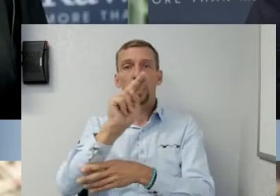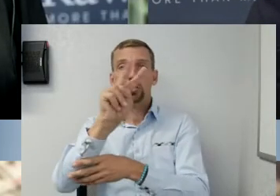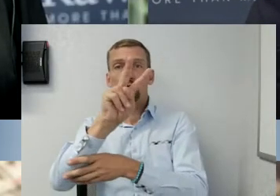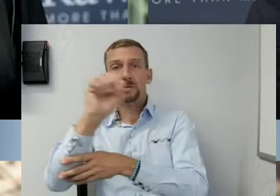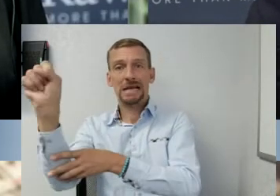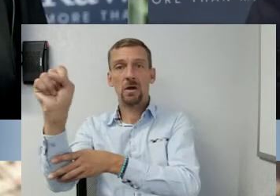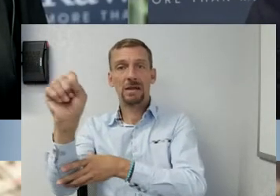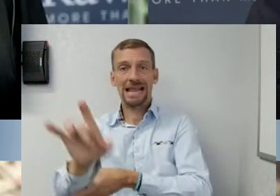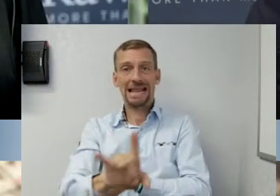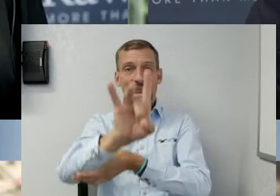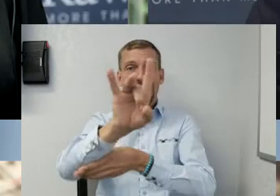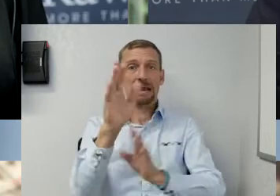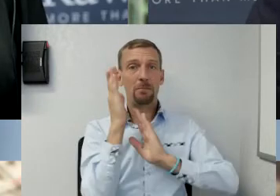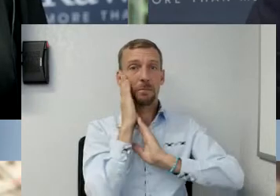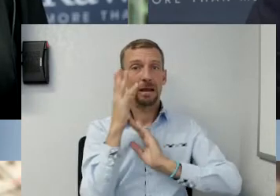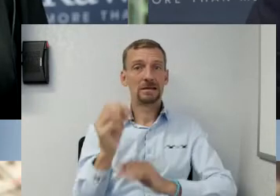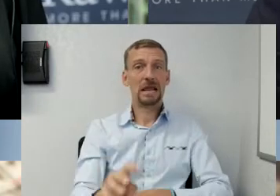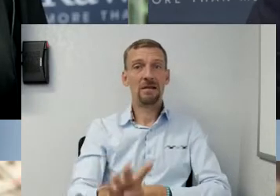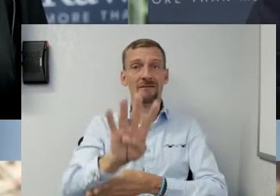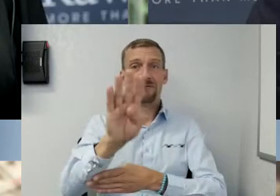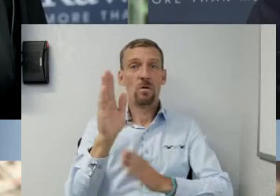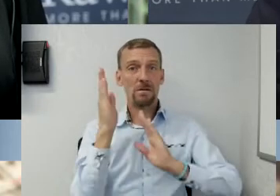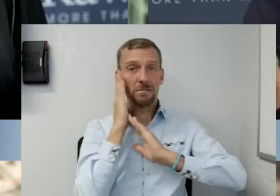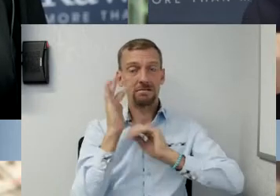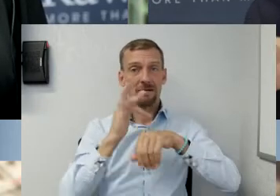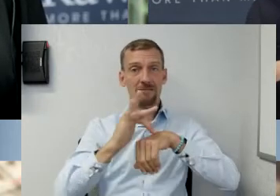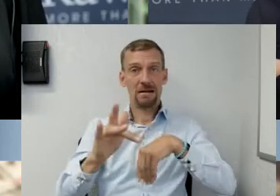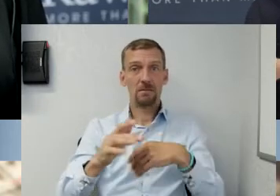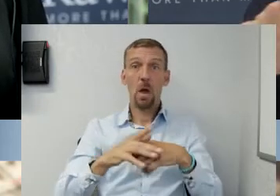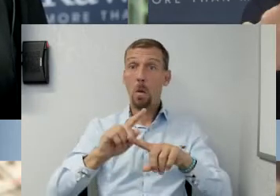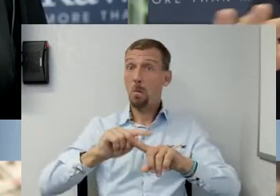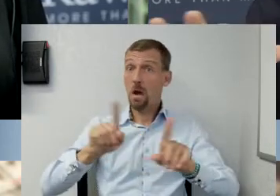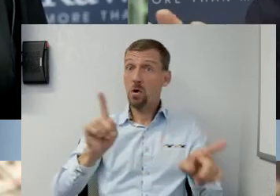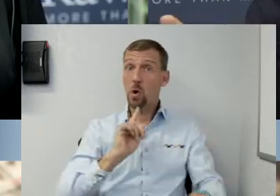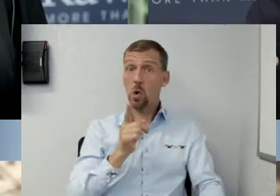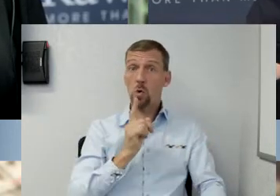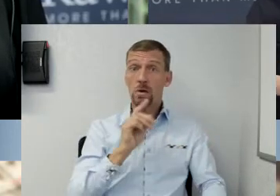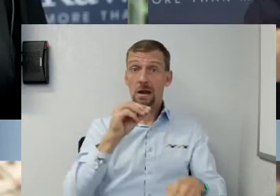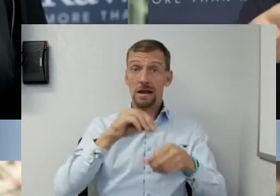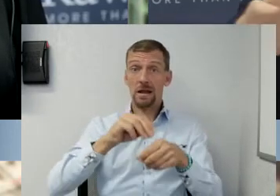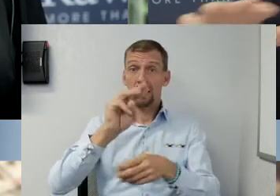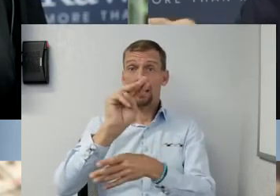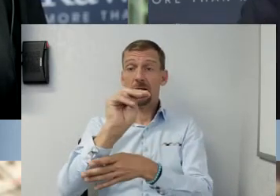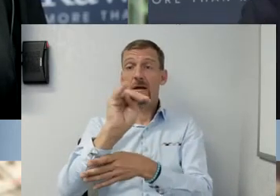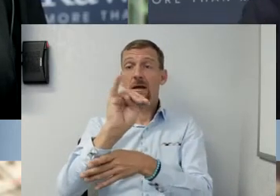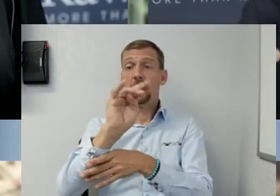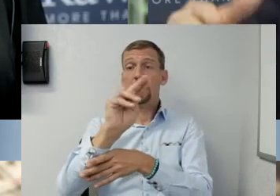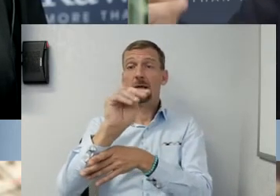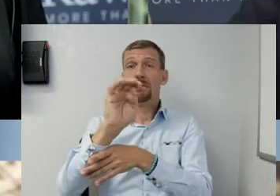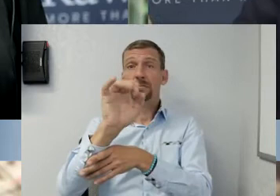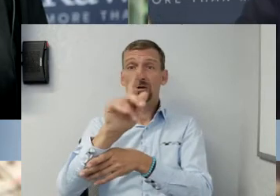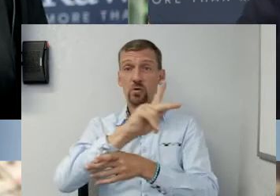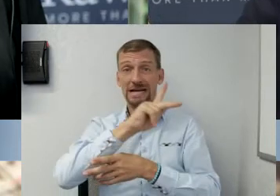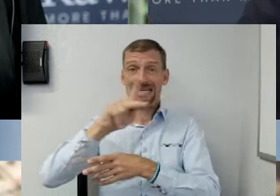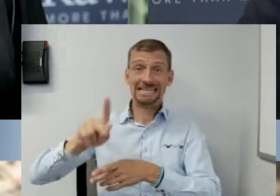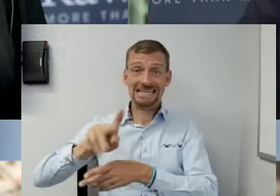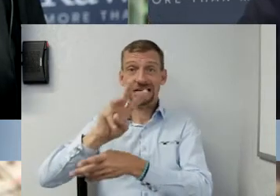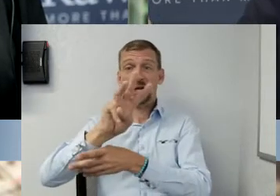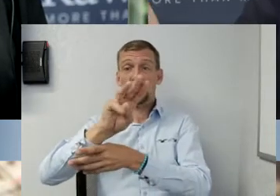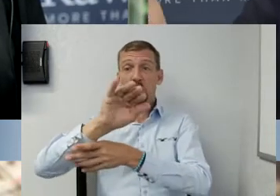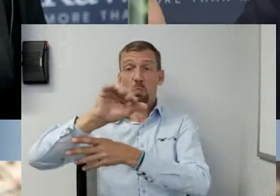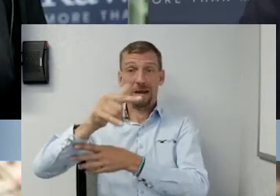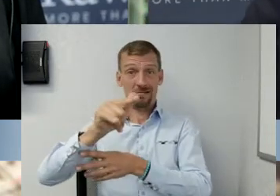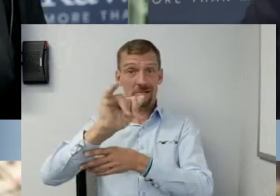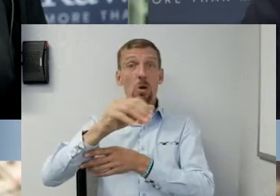beds there, and there are 4 beds on the Broderick Pavilion. Other than that, in the Mineral King wing, the older part of the